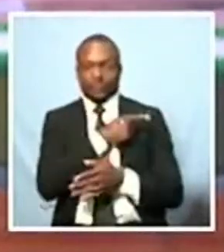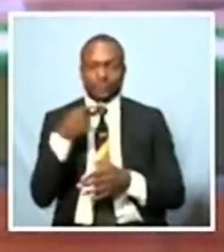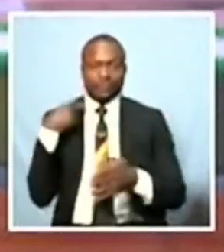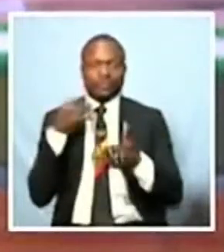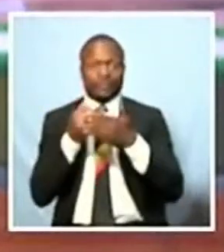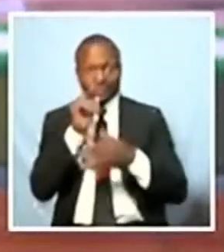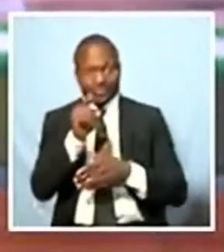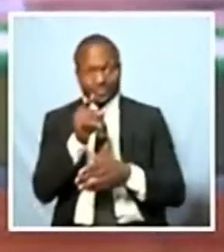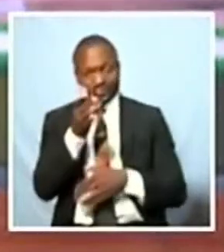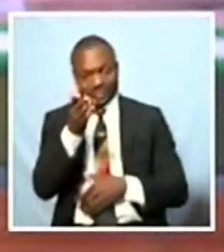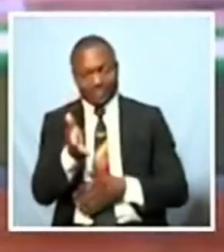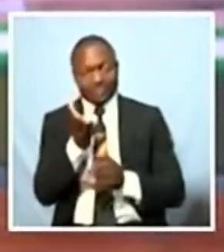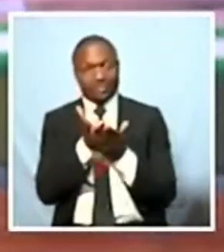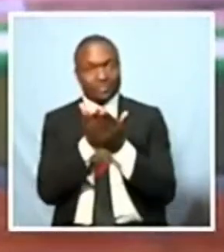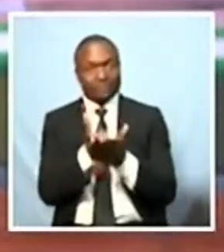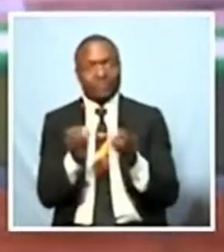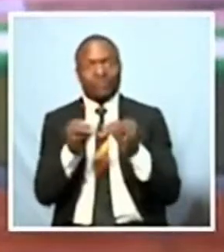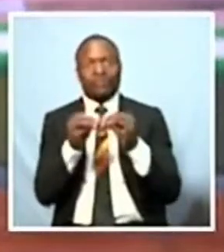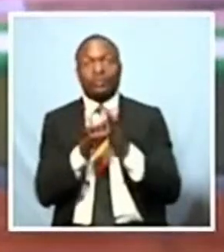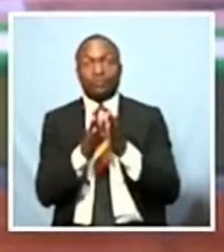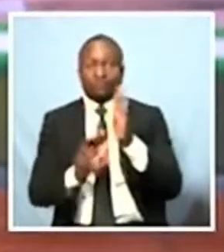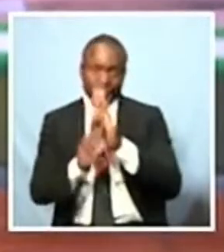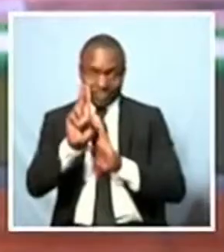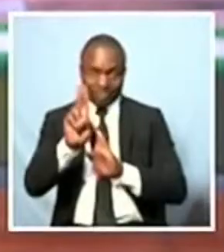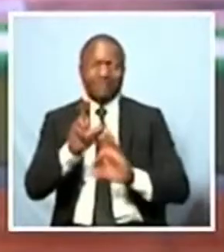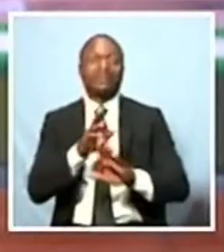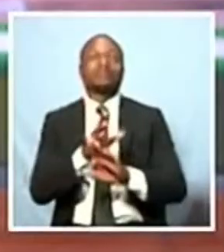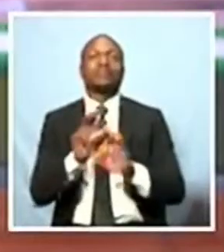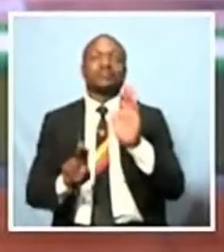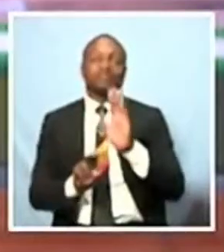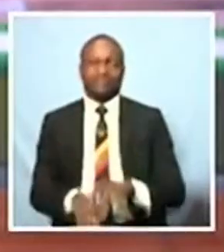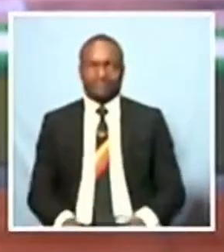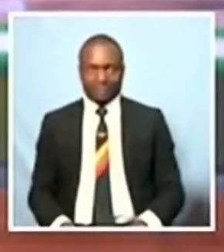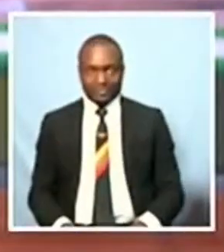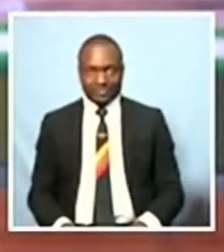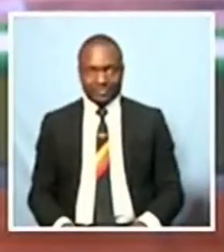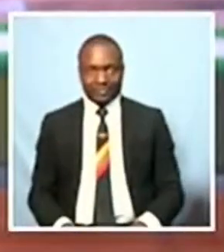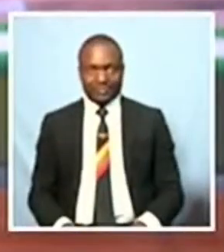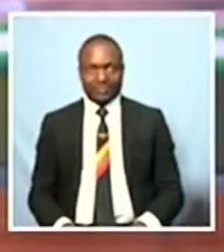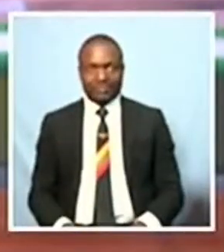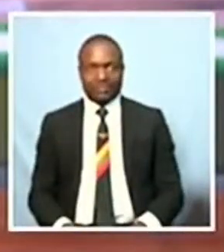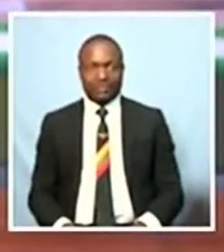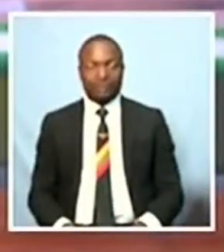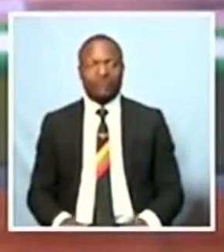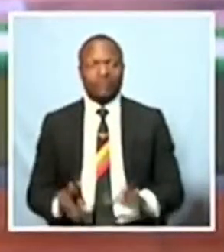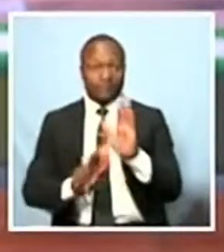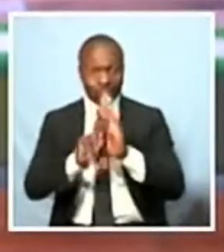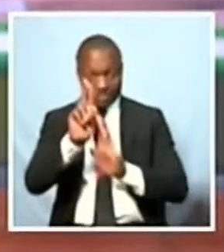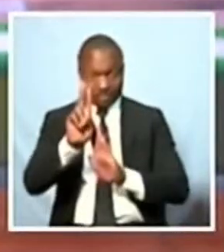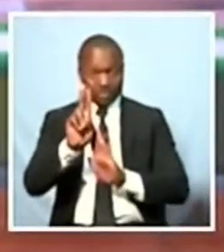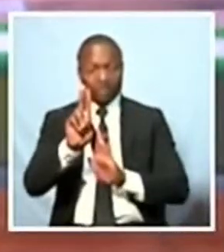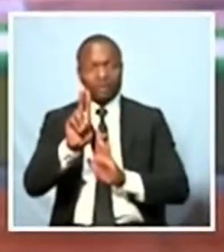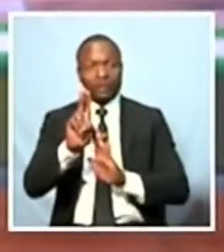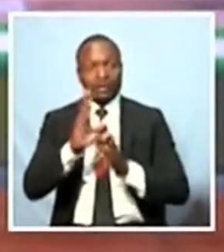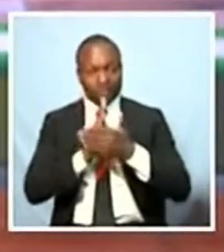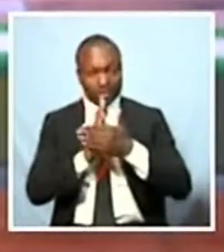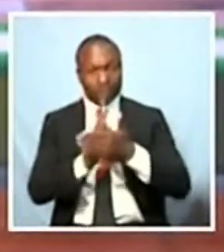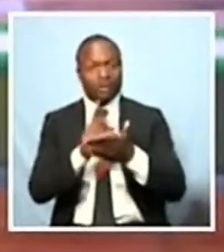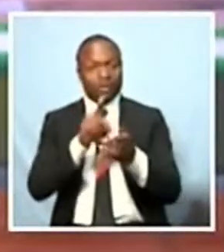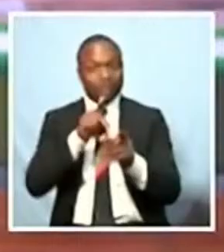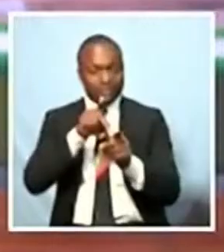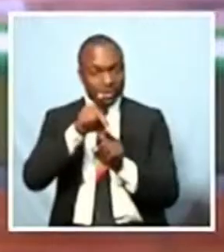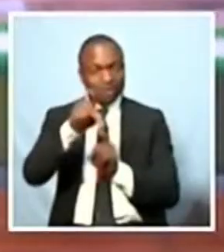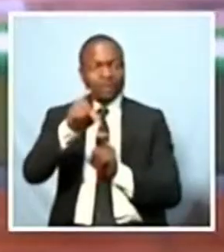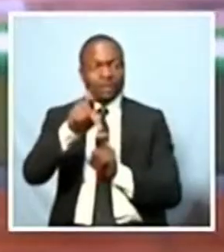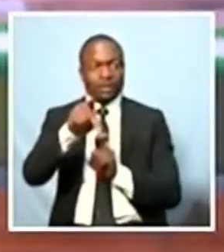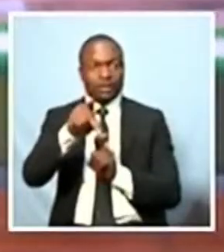And that was a submission from Kwame Nkrumah University, and the University was led by Professor